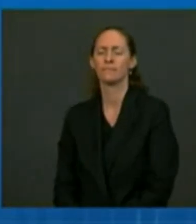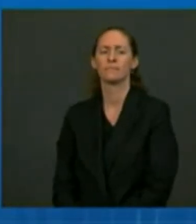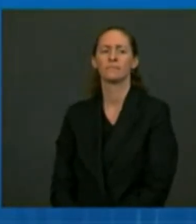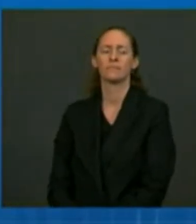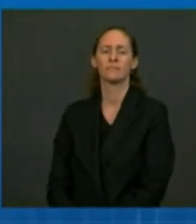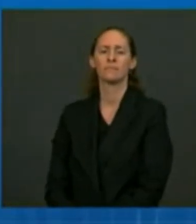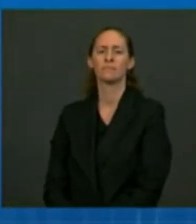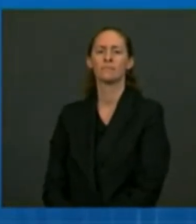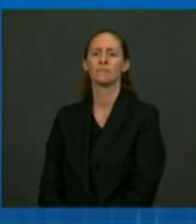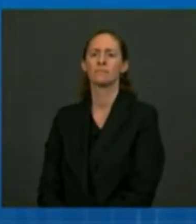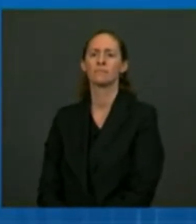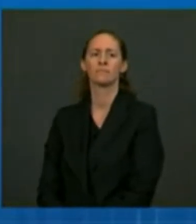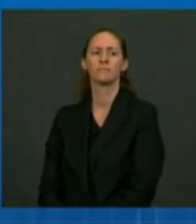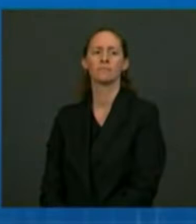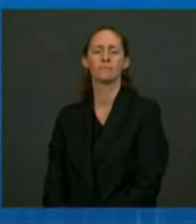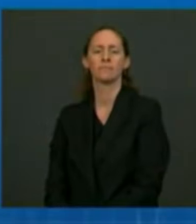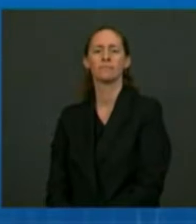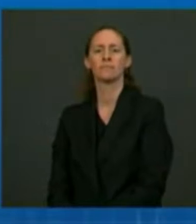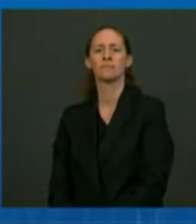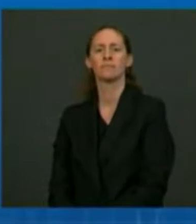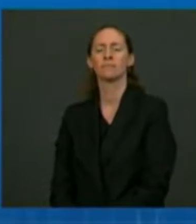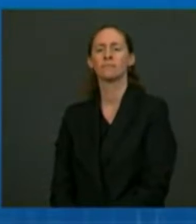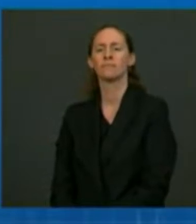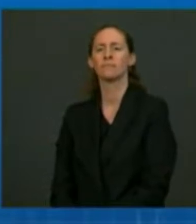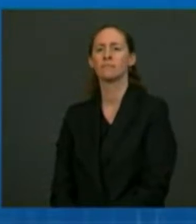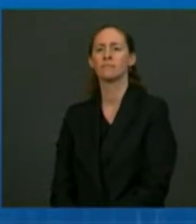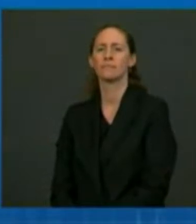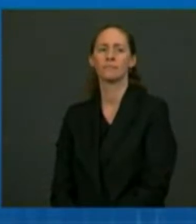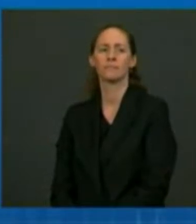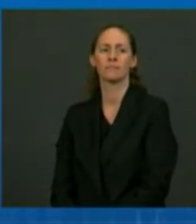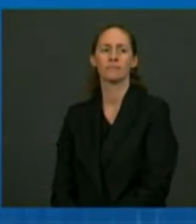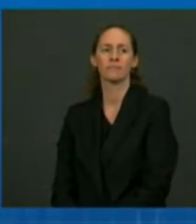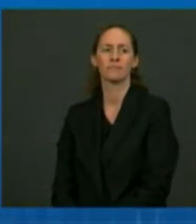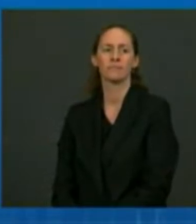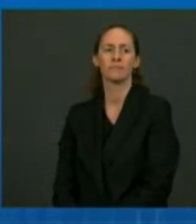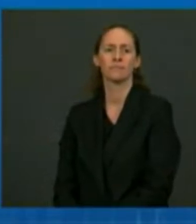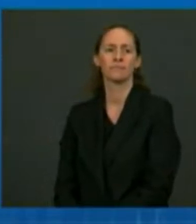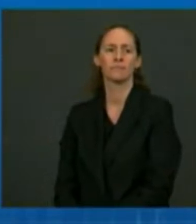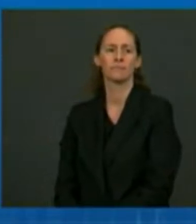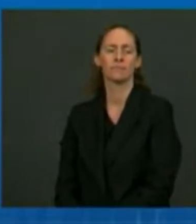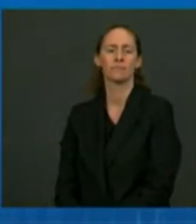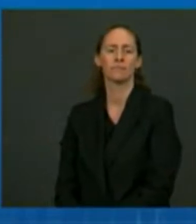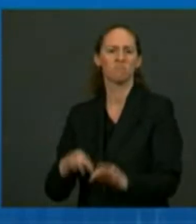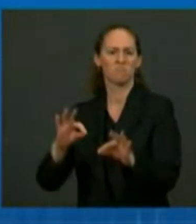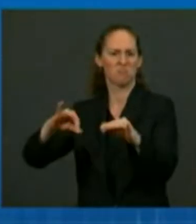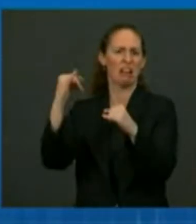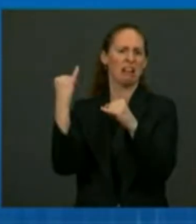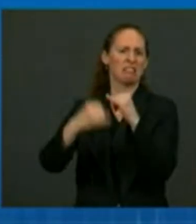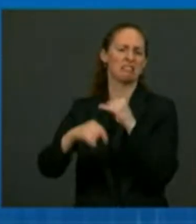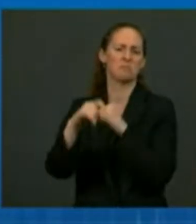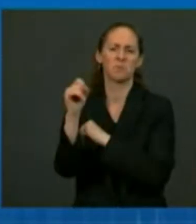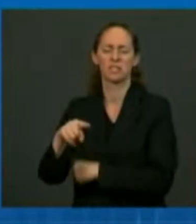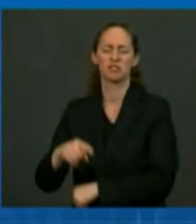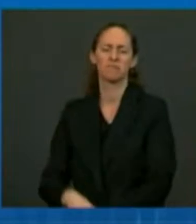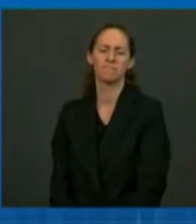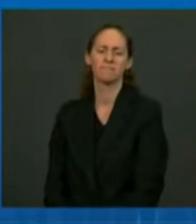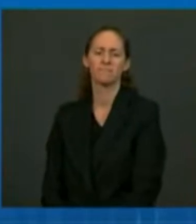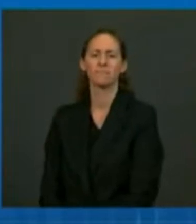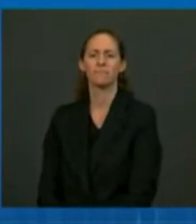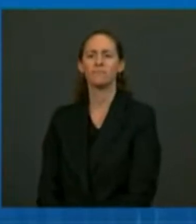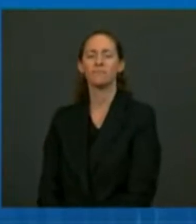Next question. All right, our last question will go to Tamara Keith at NPR.